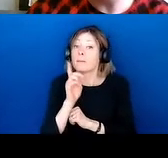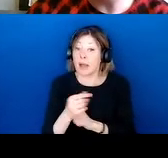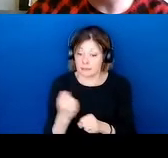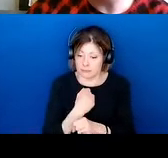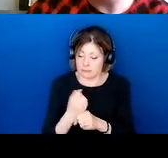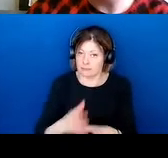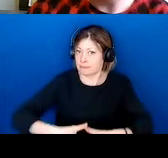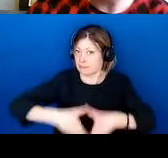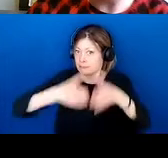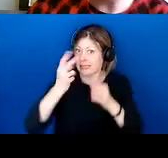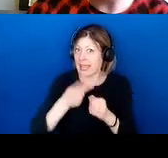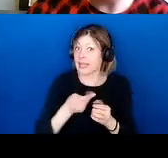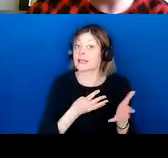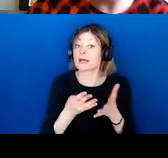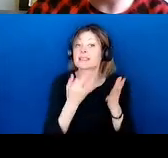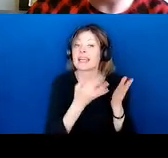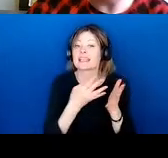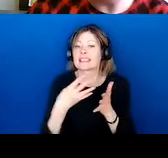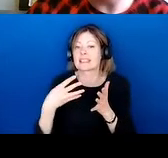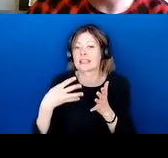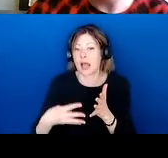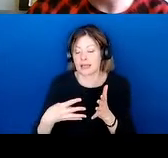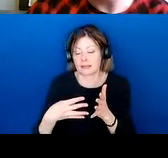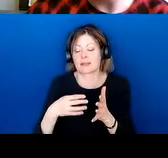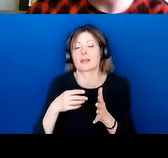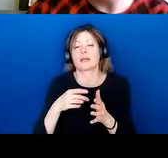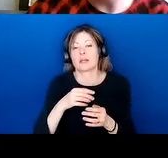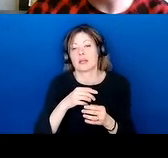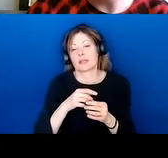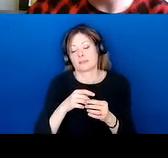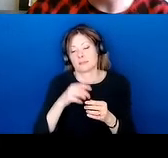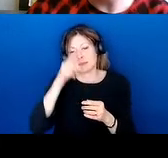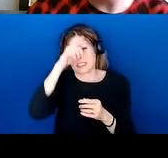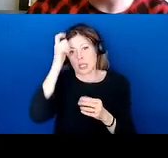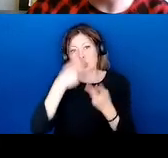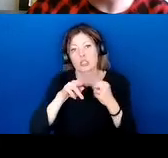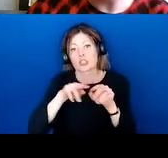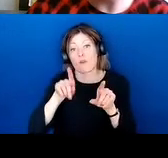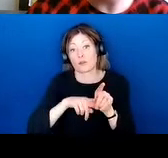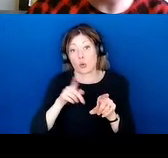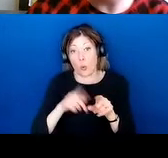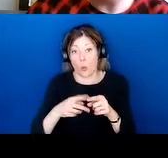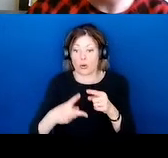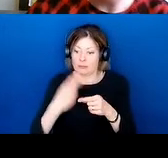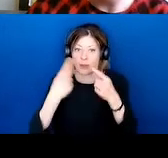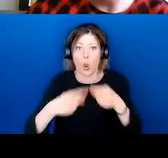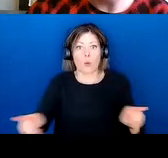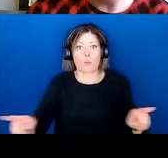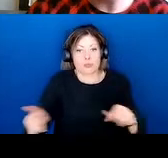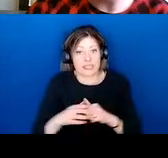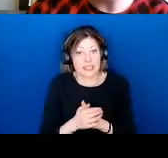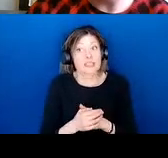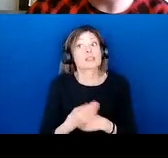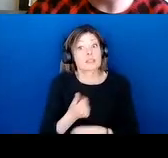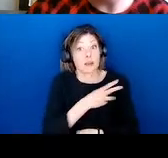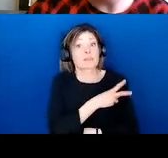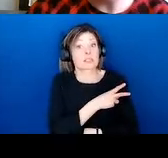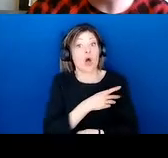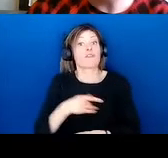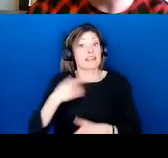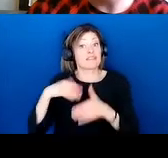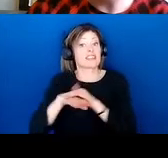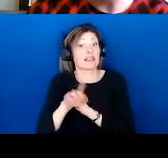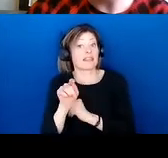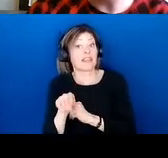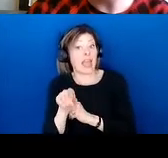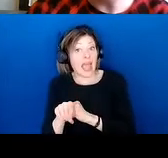1989. Painshill Park staff lived there for several years until they started a family and found the spiral